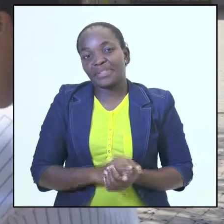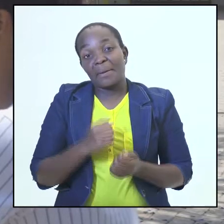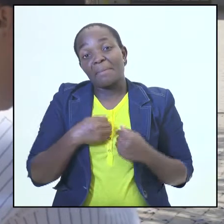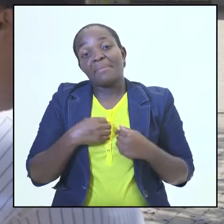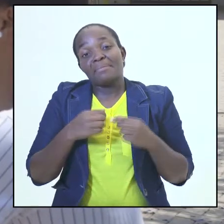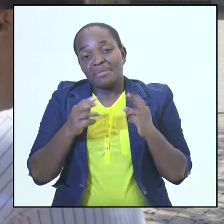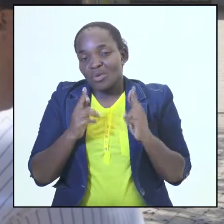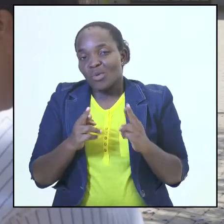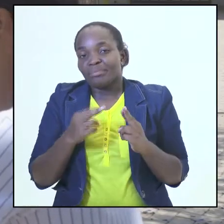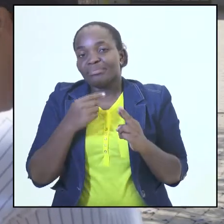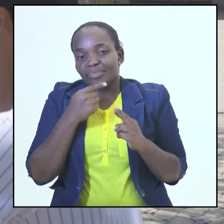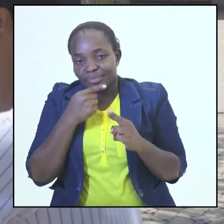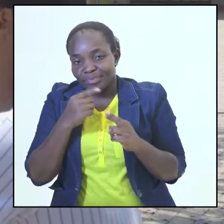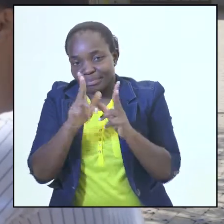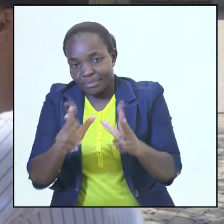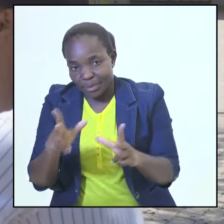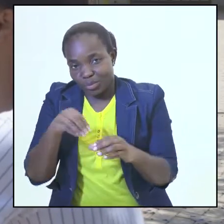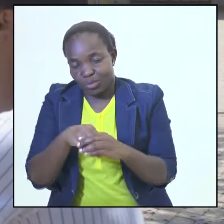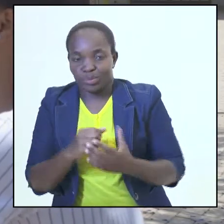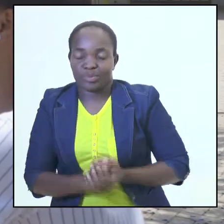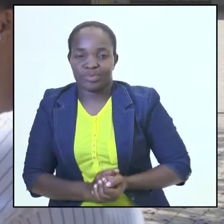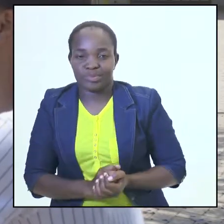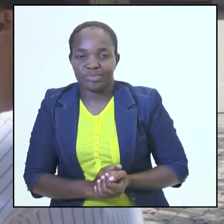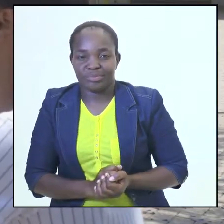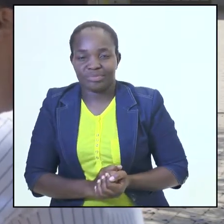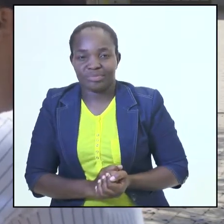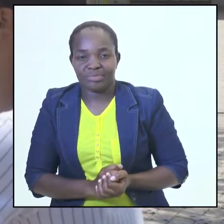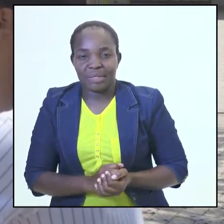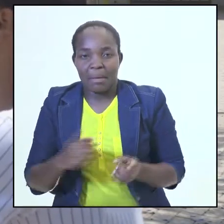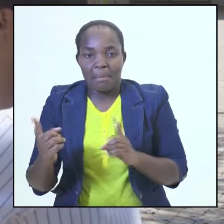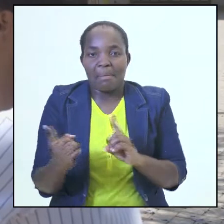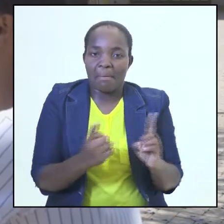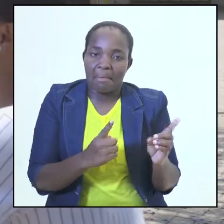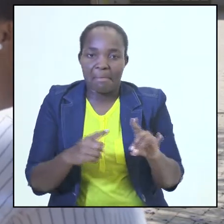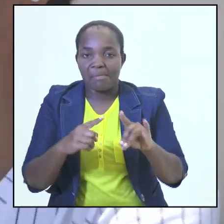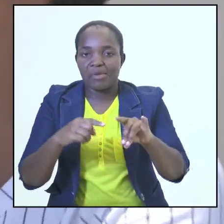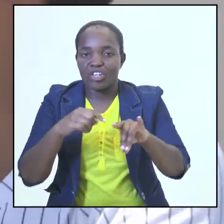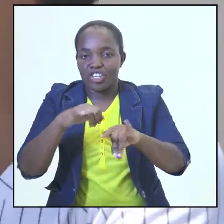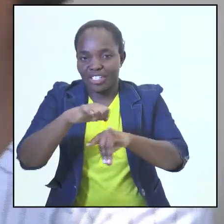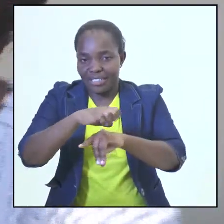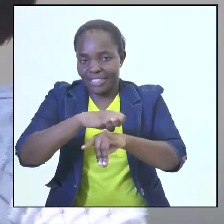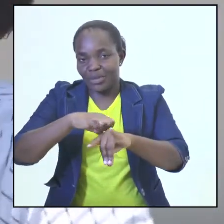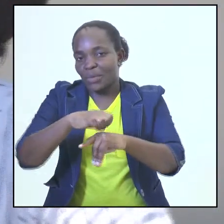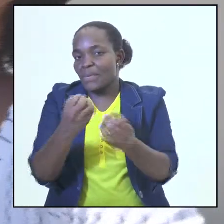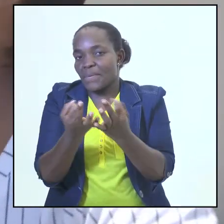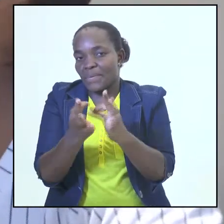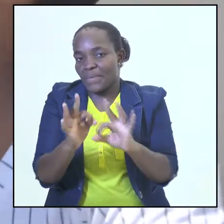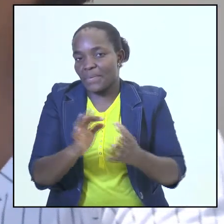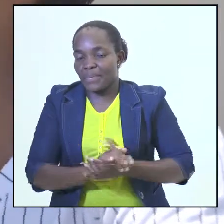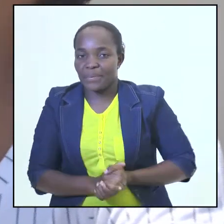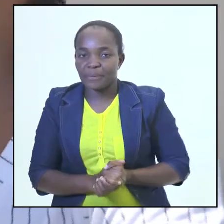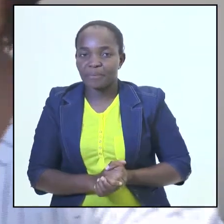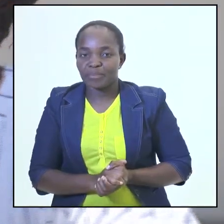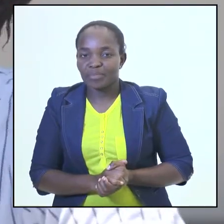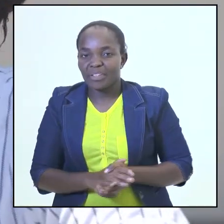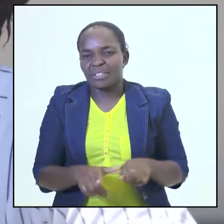not died out. I would have loved to see mammoth too, roaming about in their Etosha. And I would have loved to have a kiwi